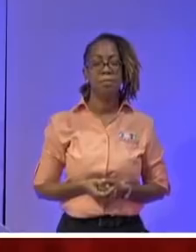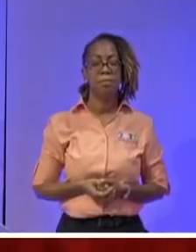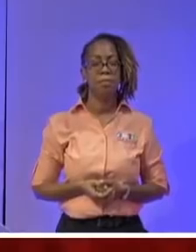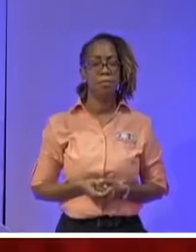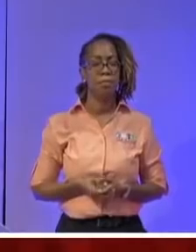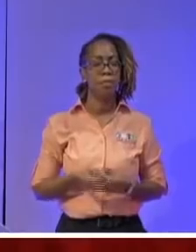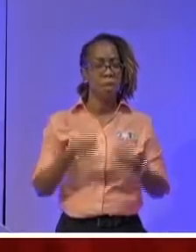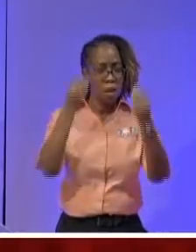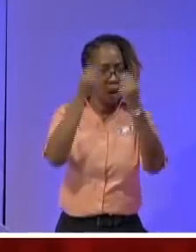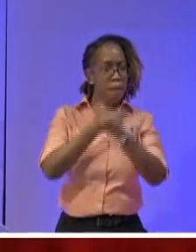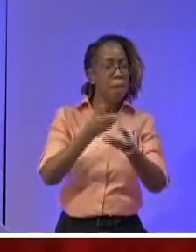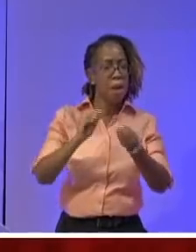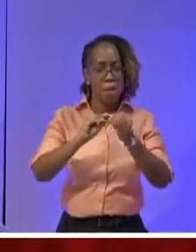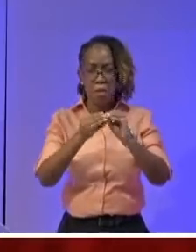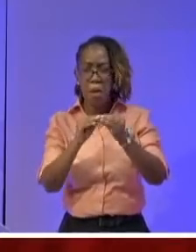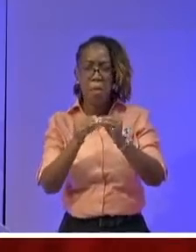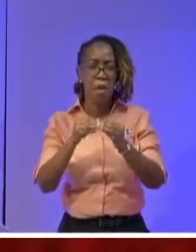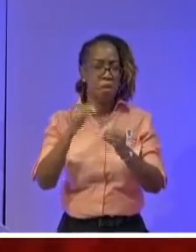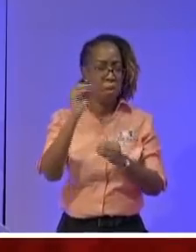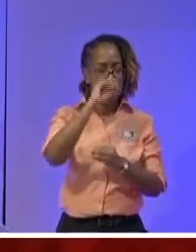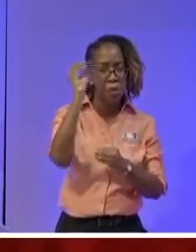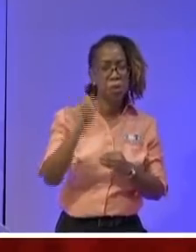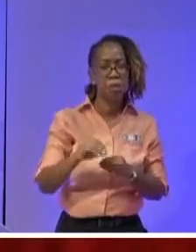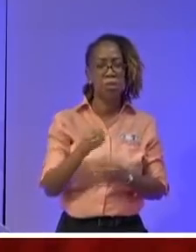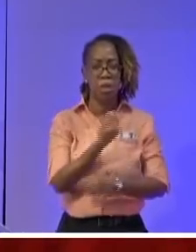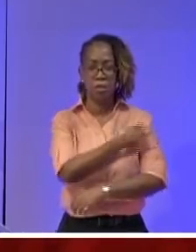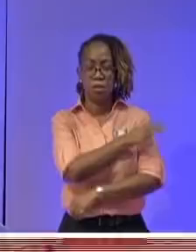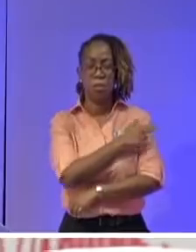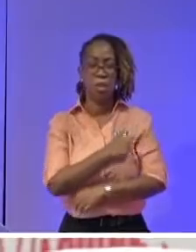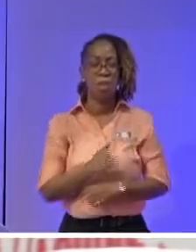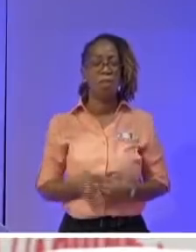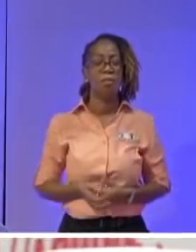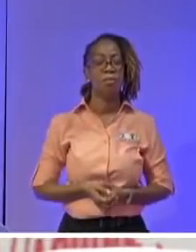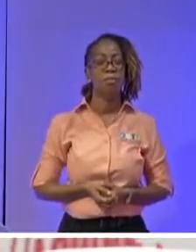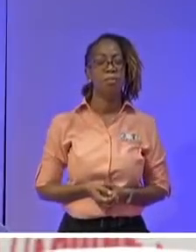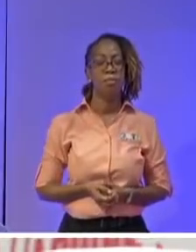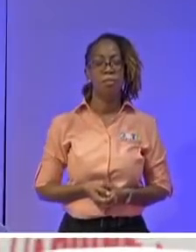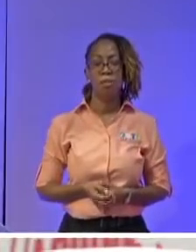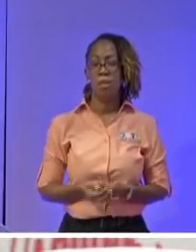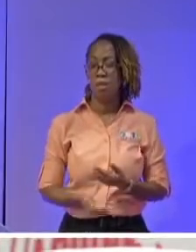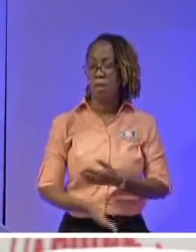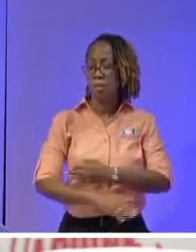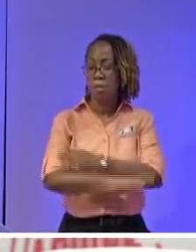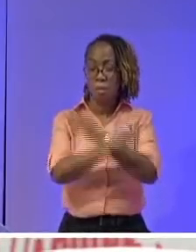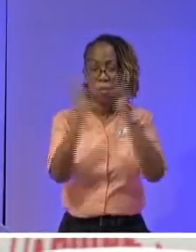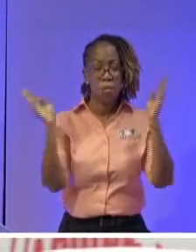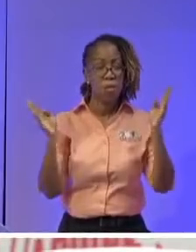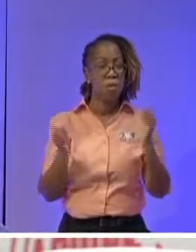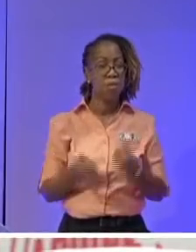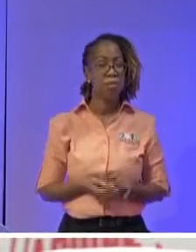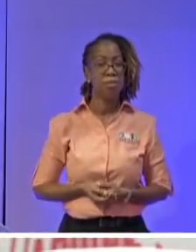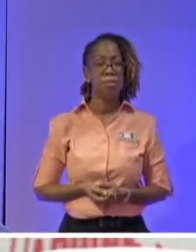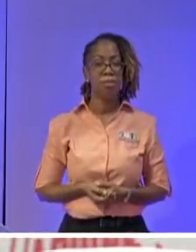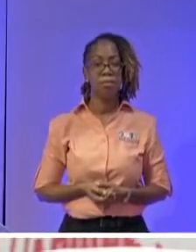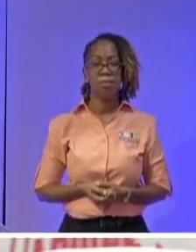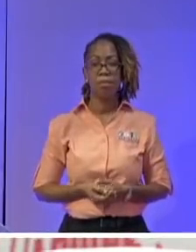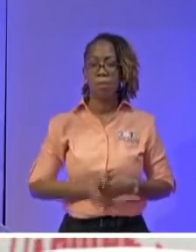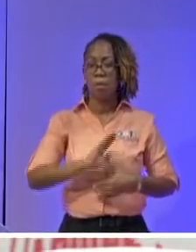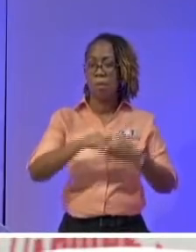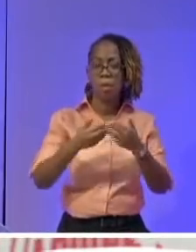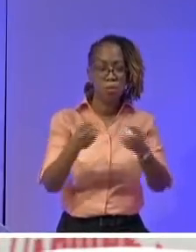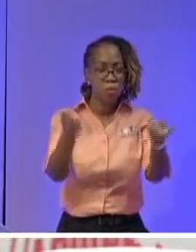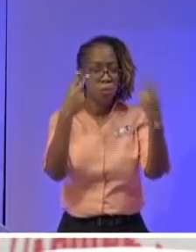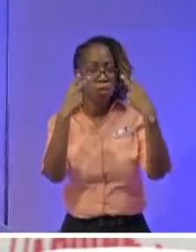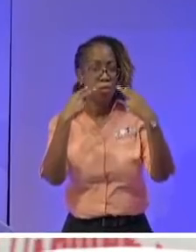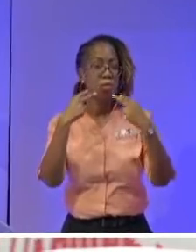system and an update. Hi, good morning. Thank you all. Good morning to the Honorable Minister. Good morning to members of the media, members of the viewing and